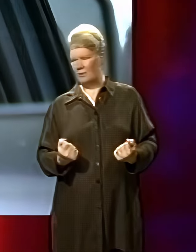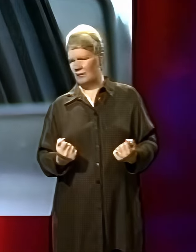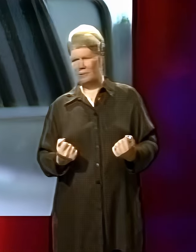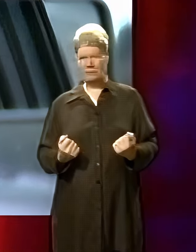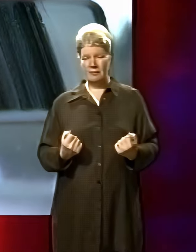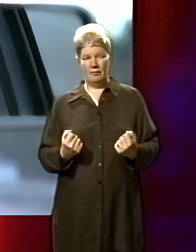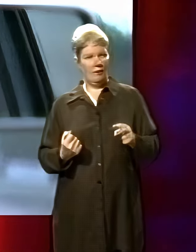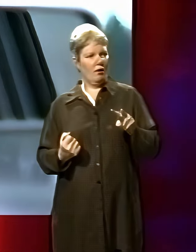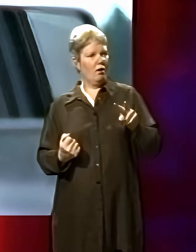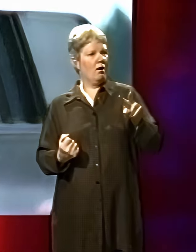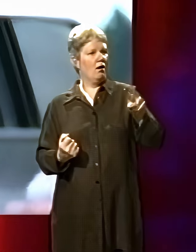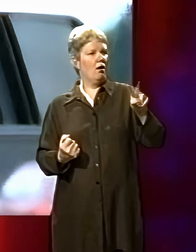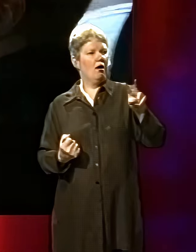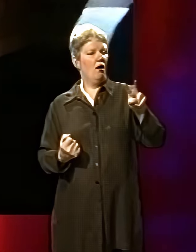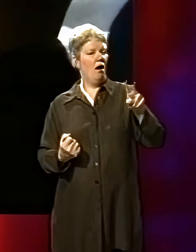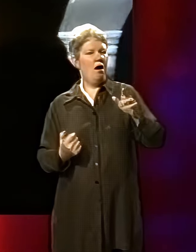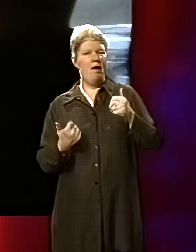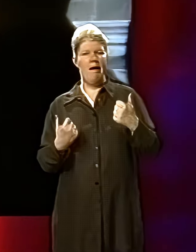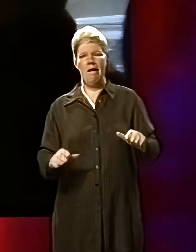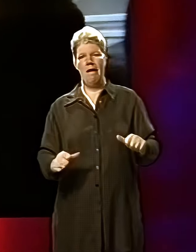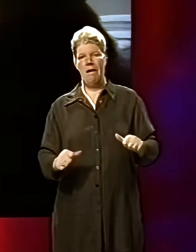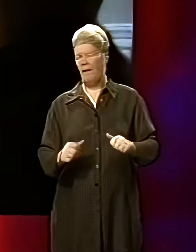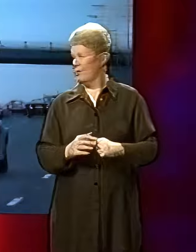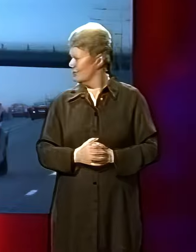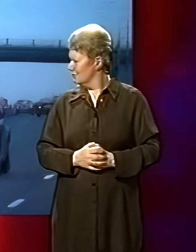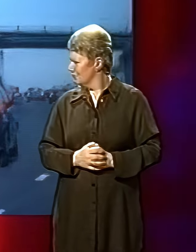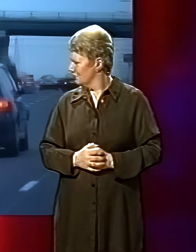get a sign, the answer to your prayers.